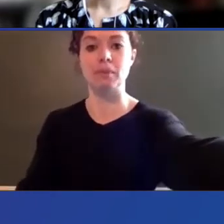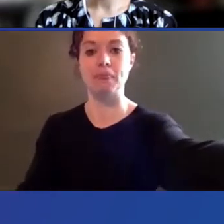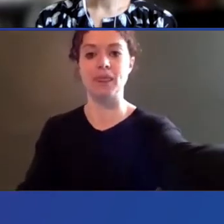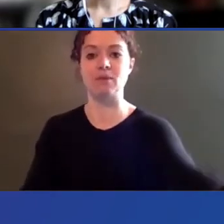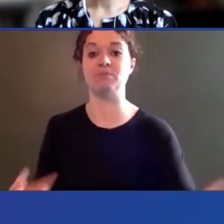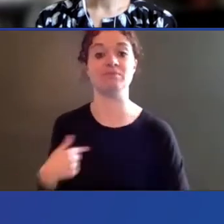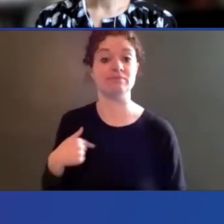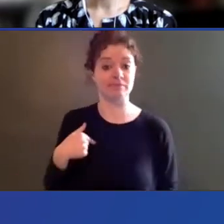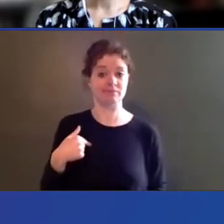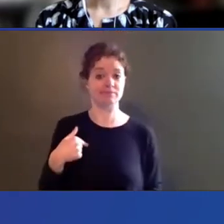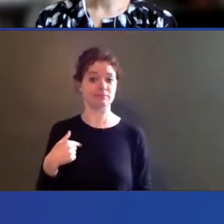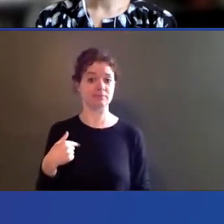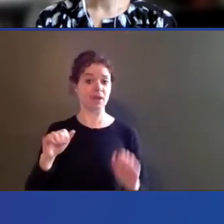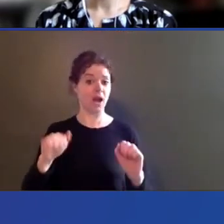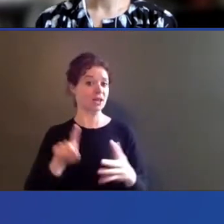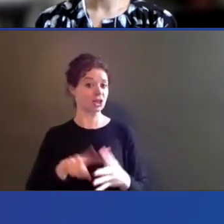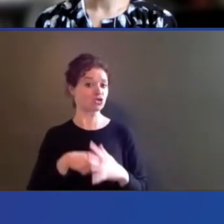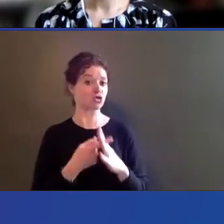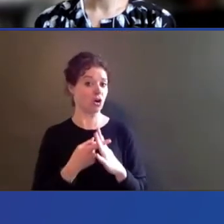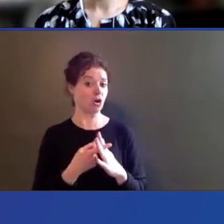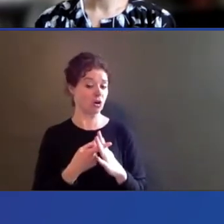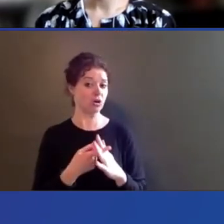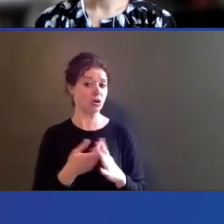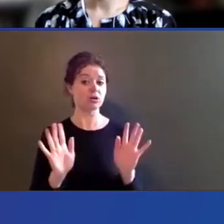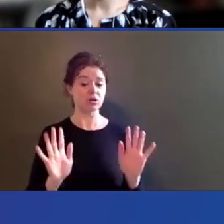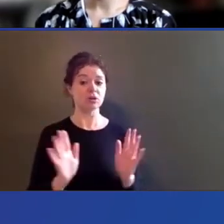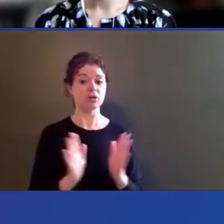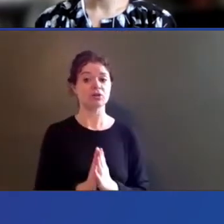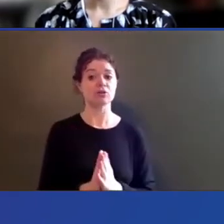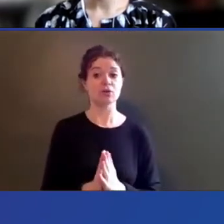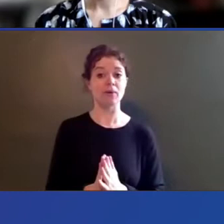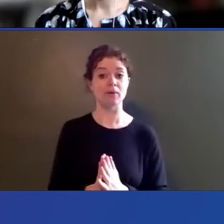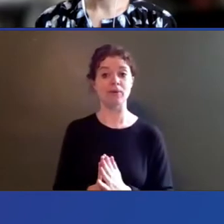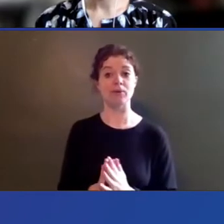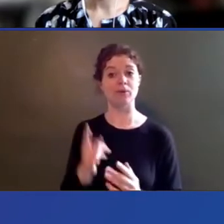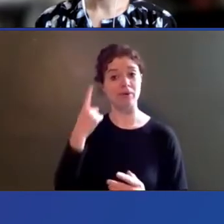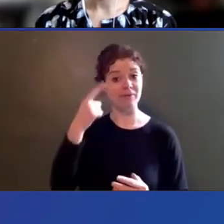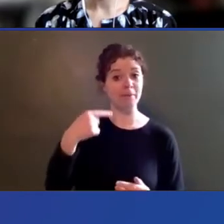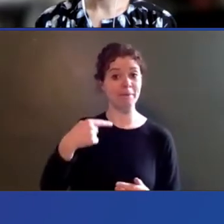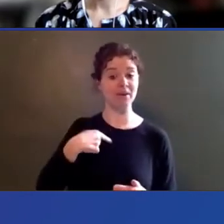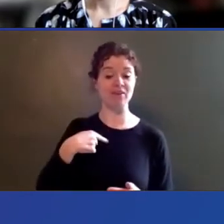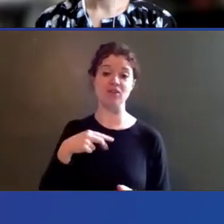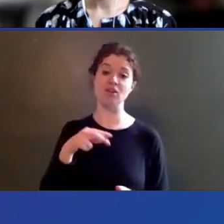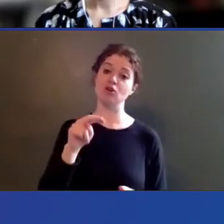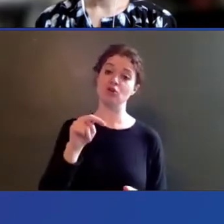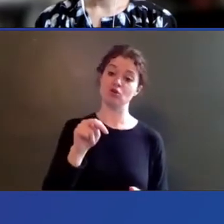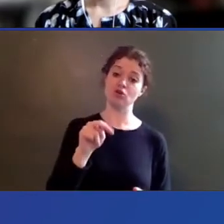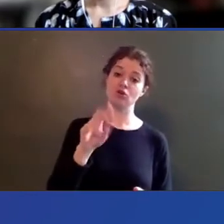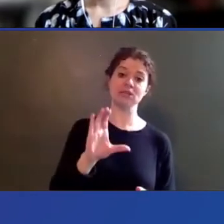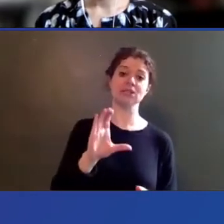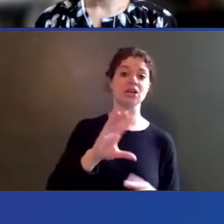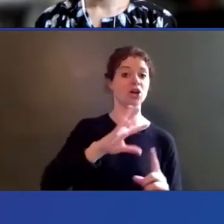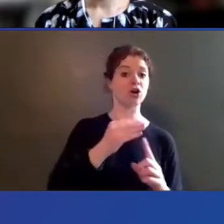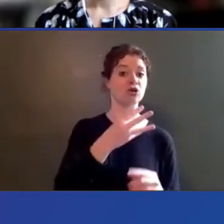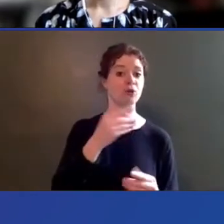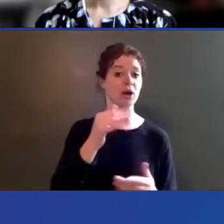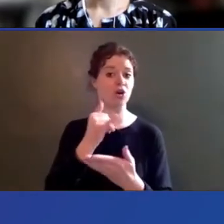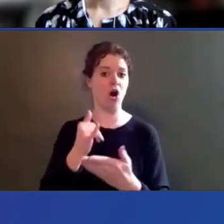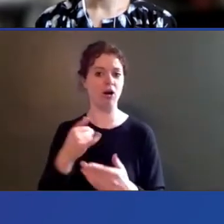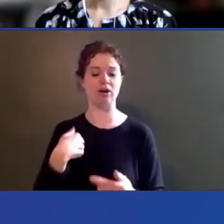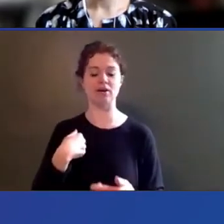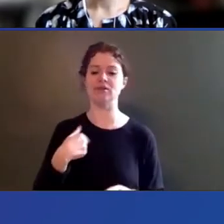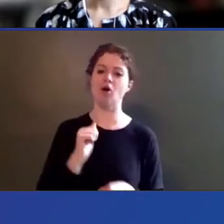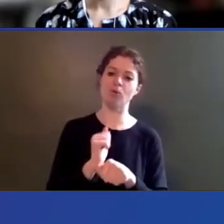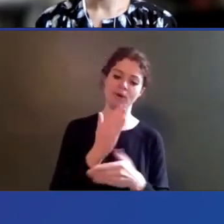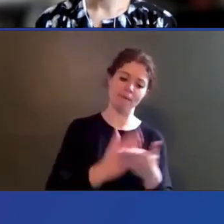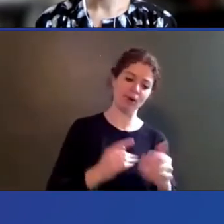I'll jump in and start from me. That was absolutely, like, I had been doing New Yorkers for Culture and Arts 2 years part-time, and then the shutdown happened, and